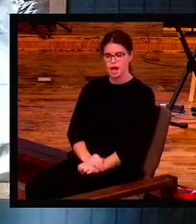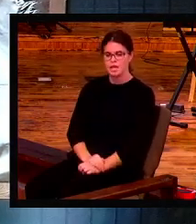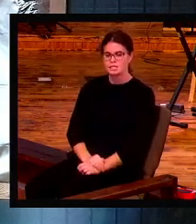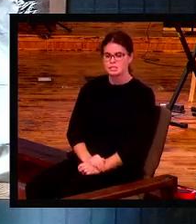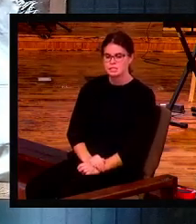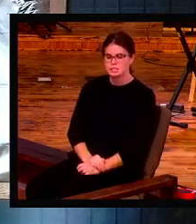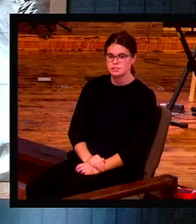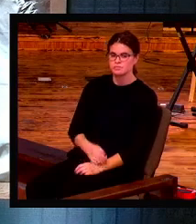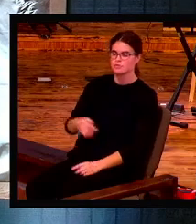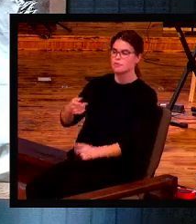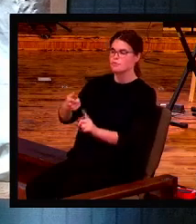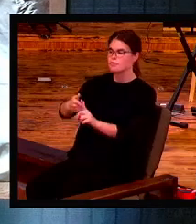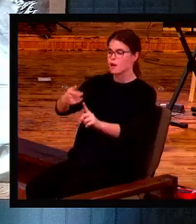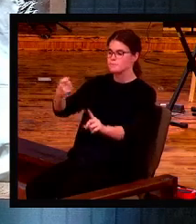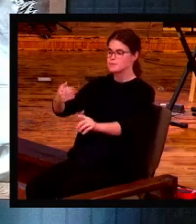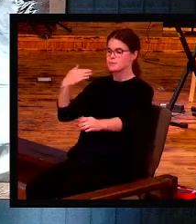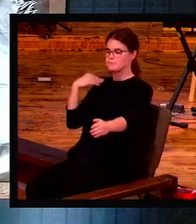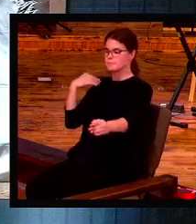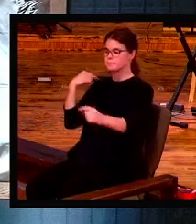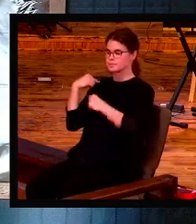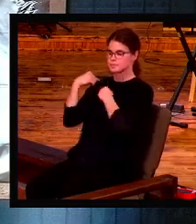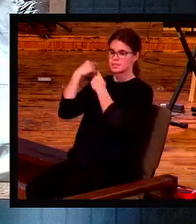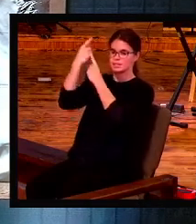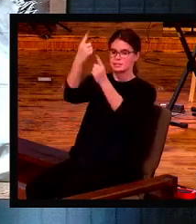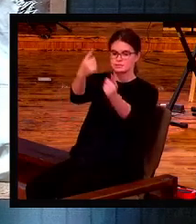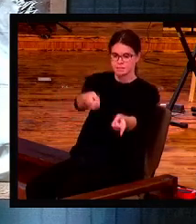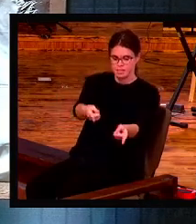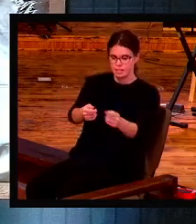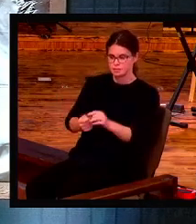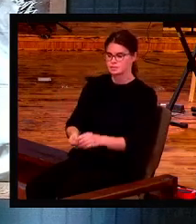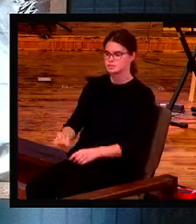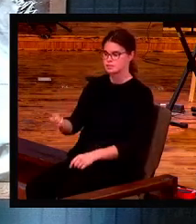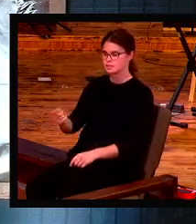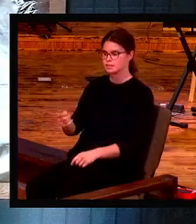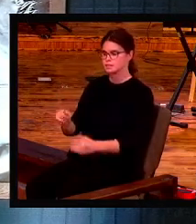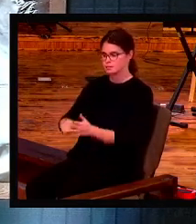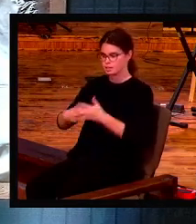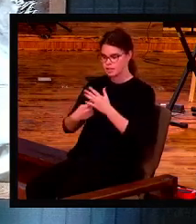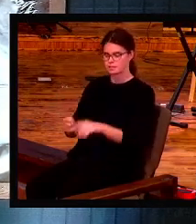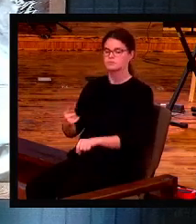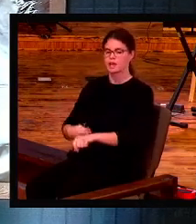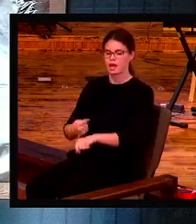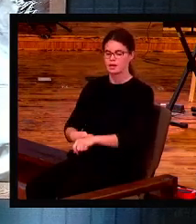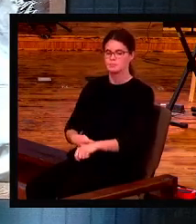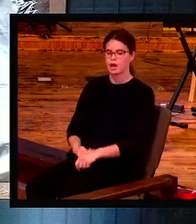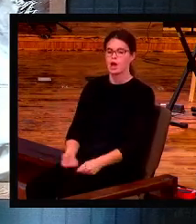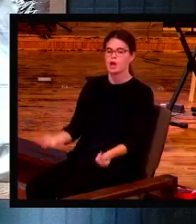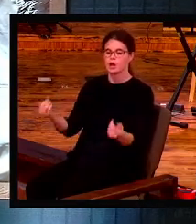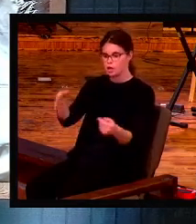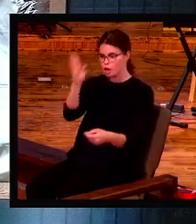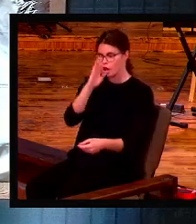mind. Did you know that the word vision is a Hebrew word, kazon?